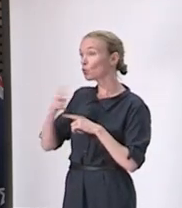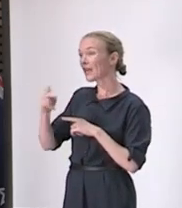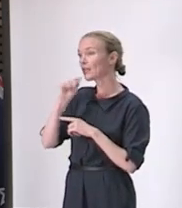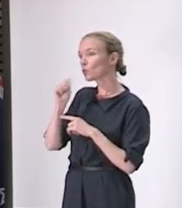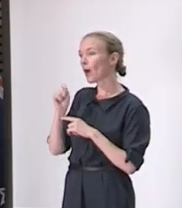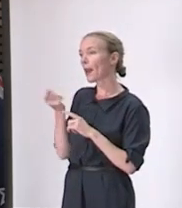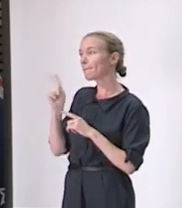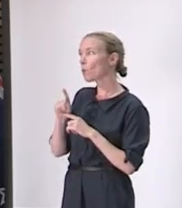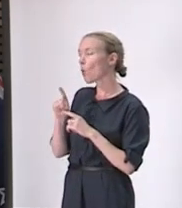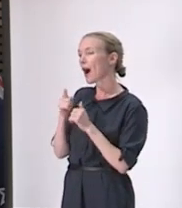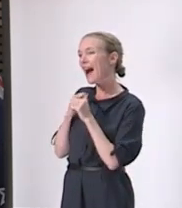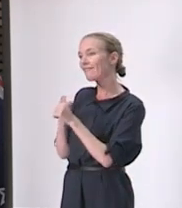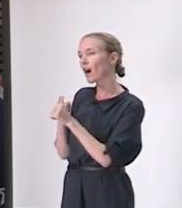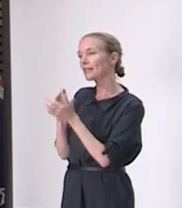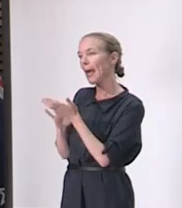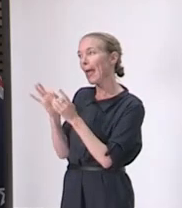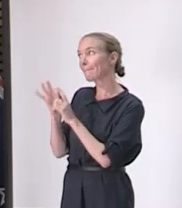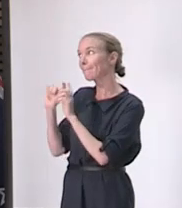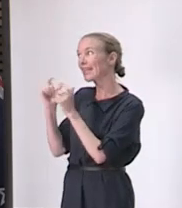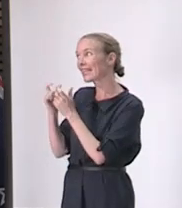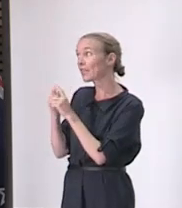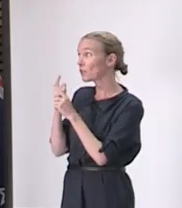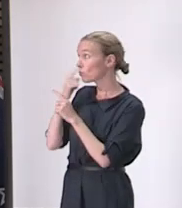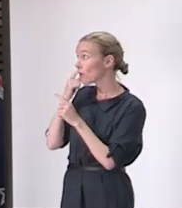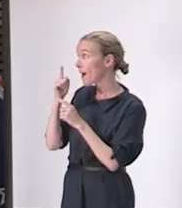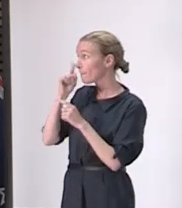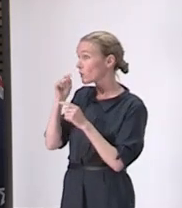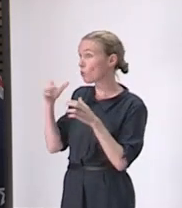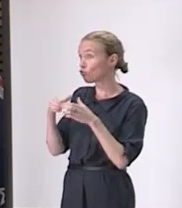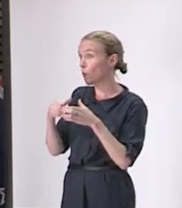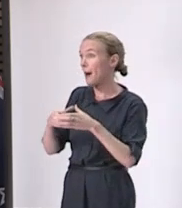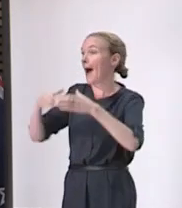about increasing the numbers up, and that's what is expected and intended.